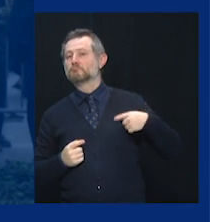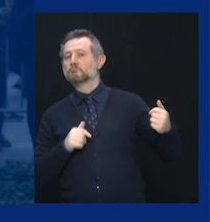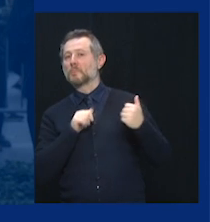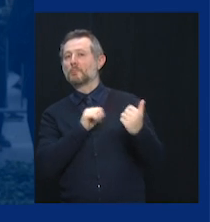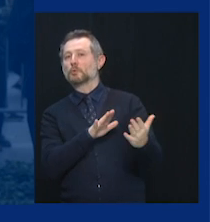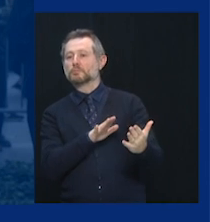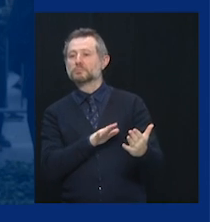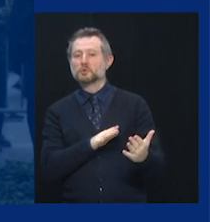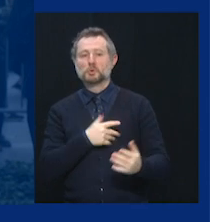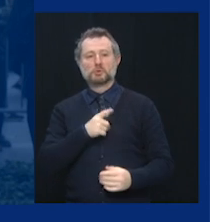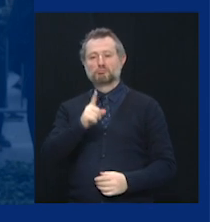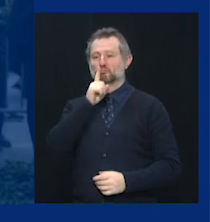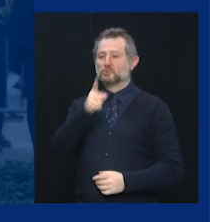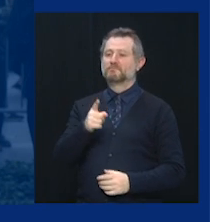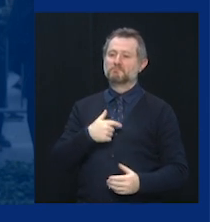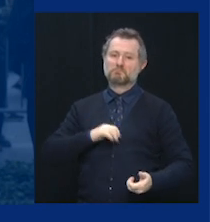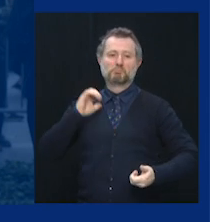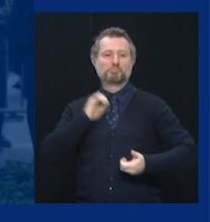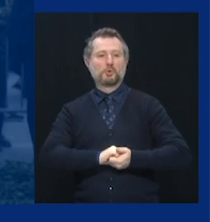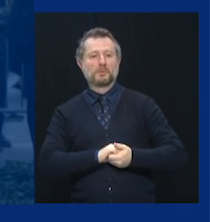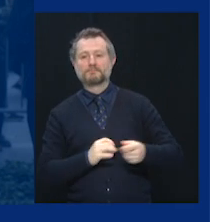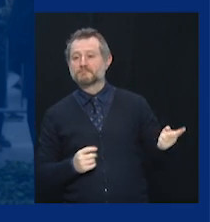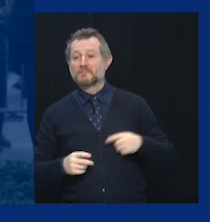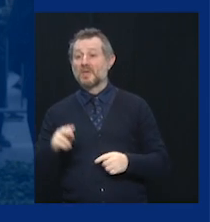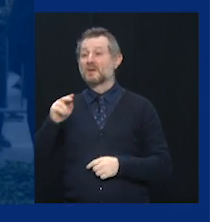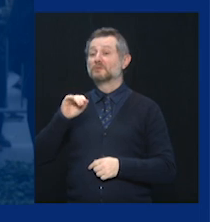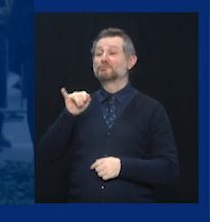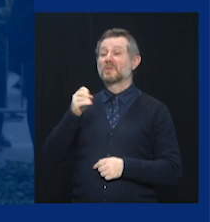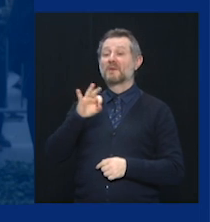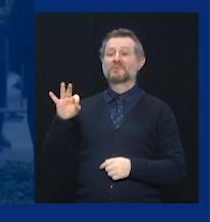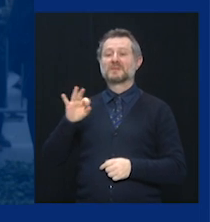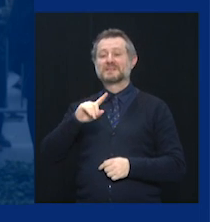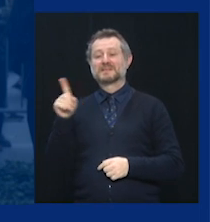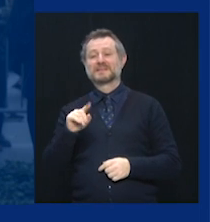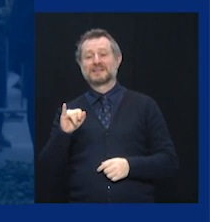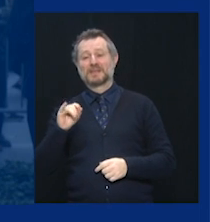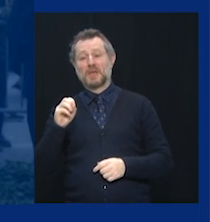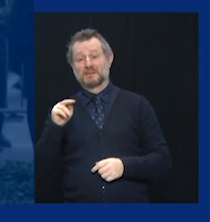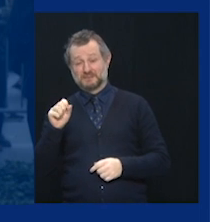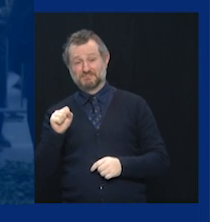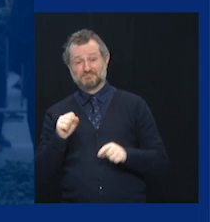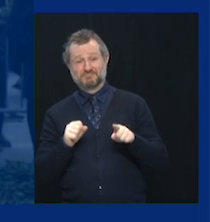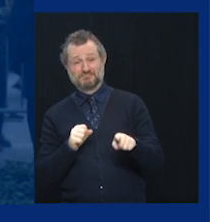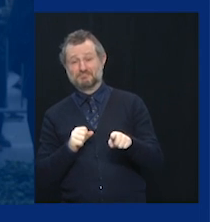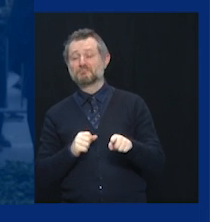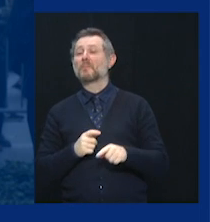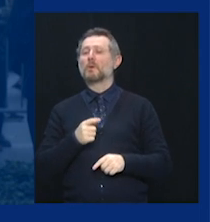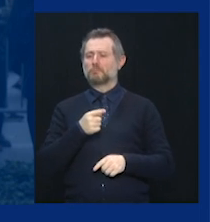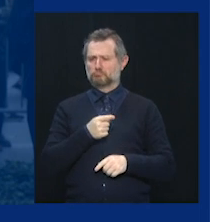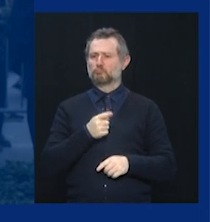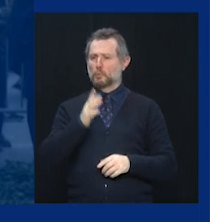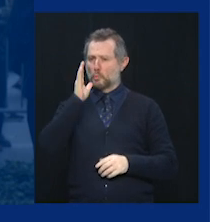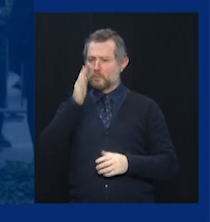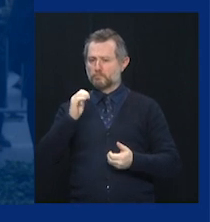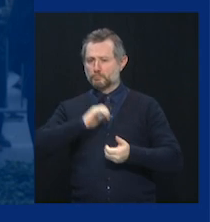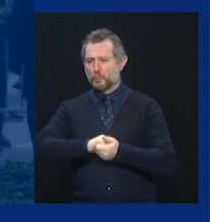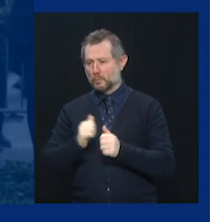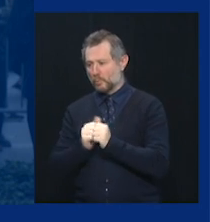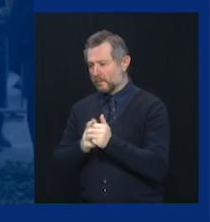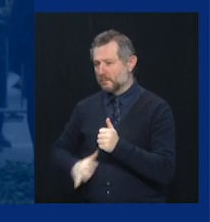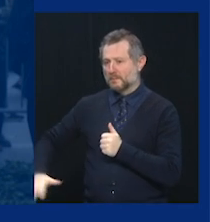partnership. Jeff Zients is going to work in partnership with the governors. The governors are the ones